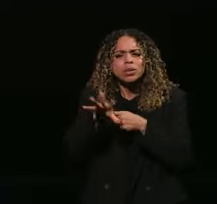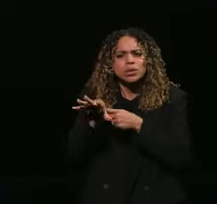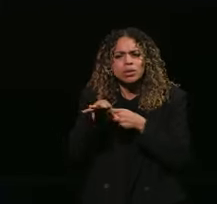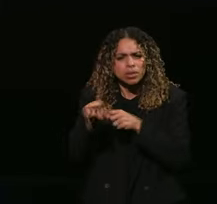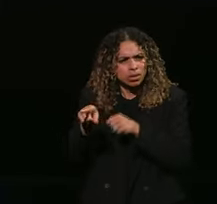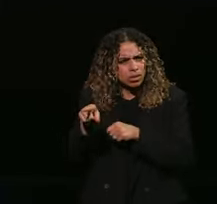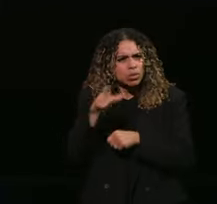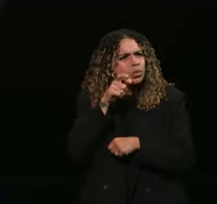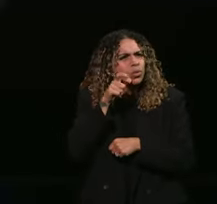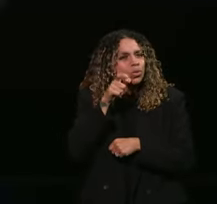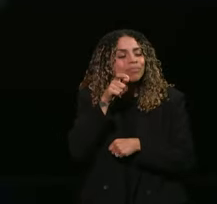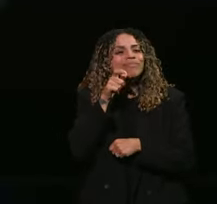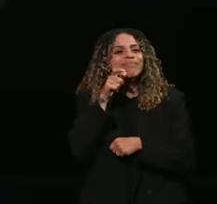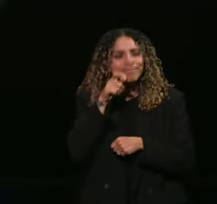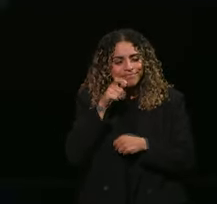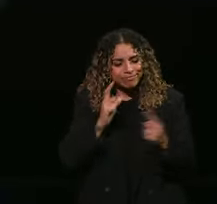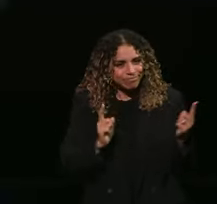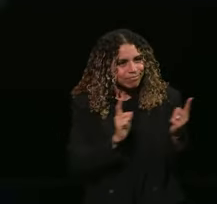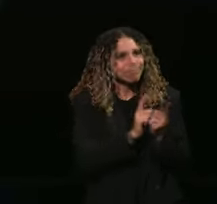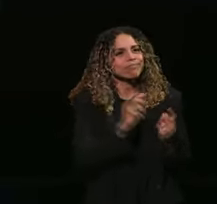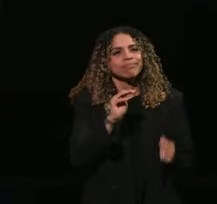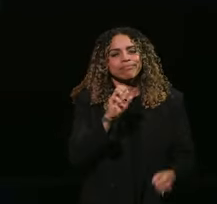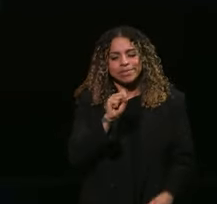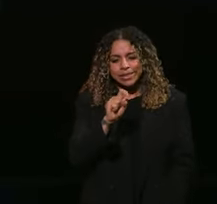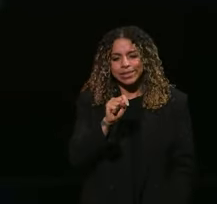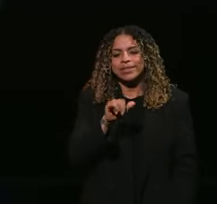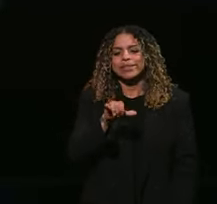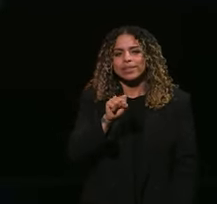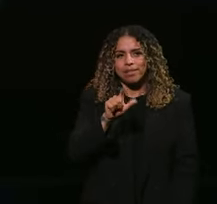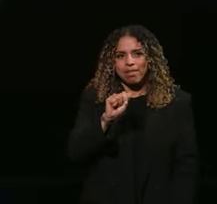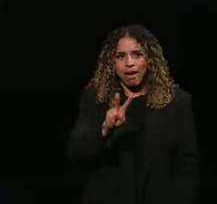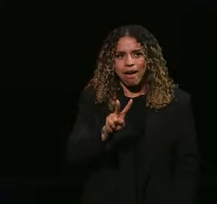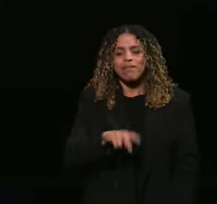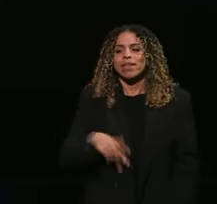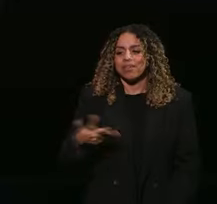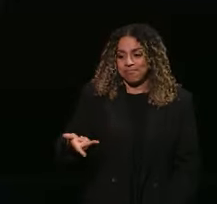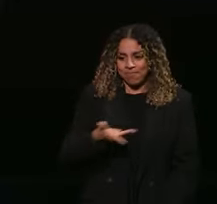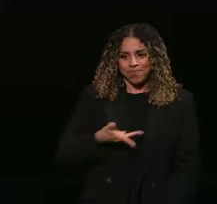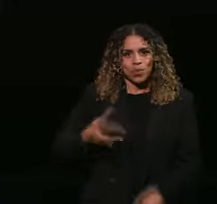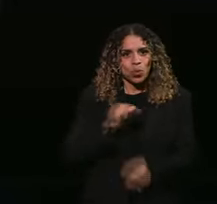connected me with him to work with him on developing that footage into a feature film.